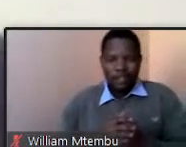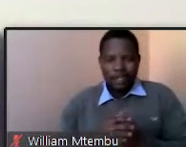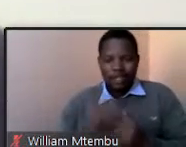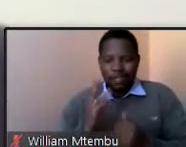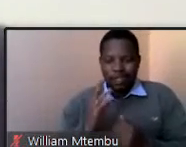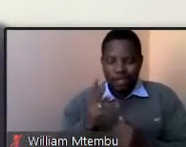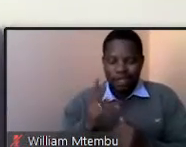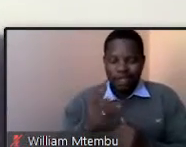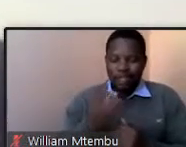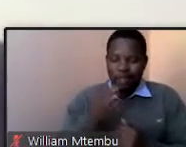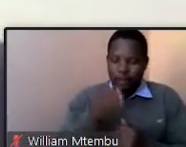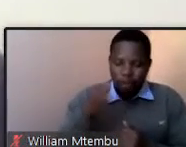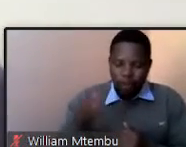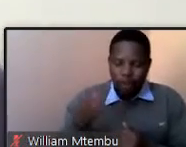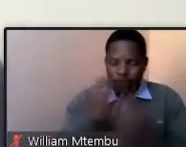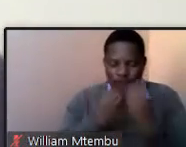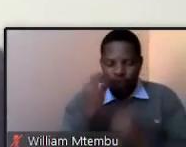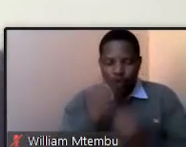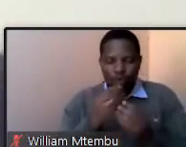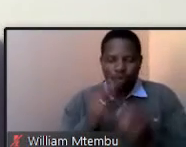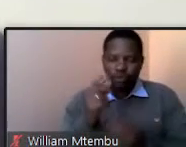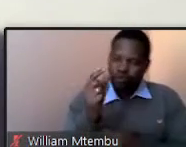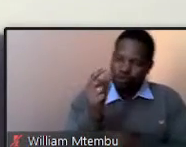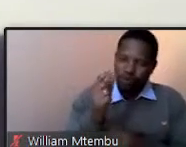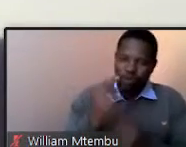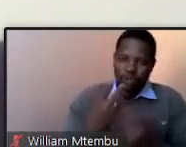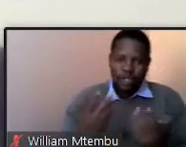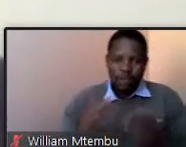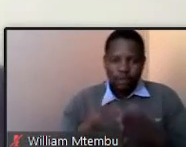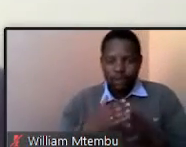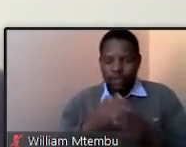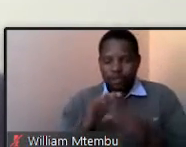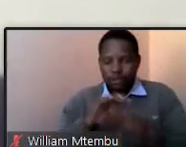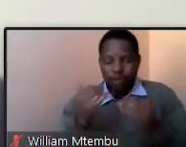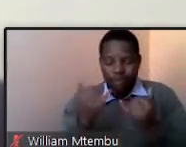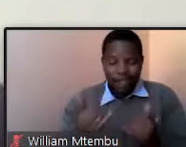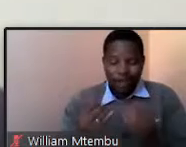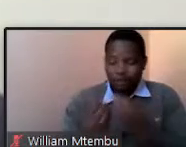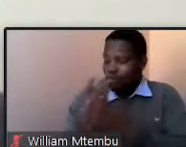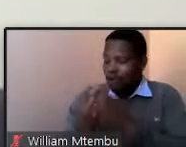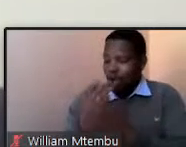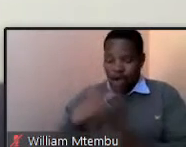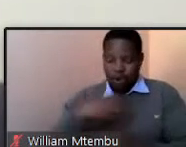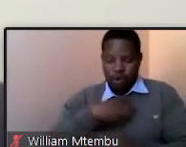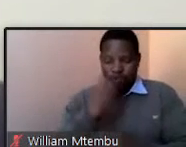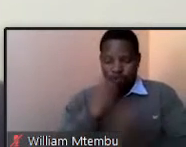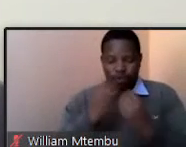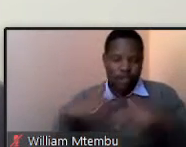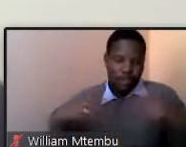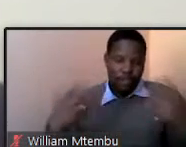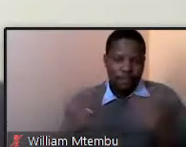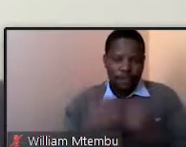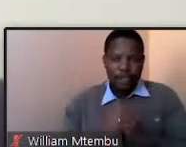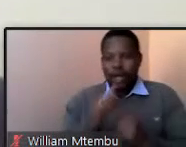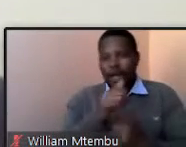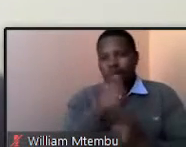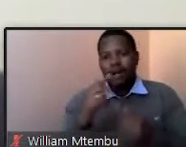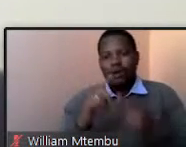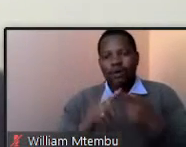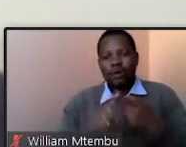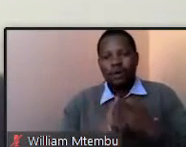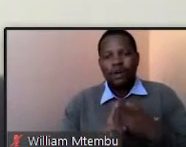food very minimal because people now are not producing their own food. Another one was on the question